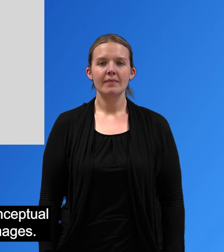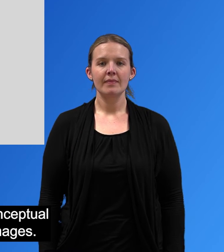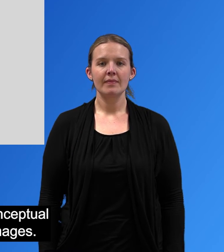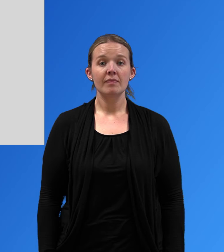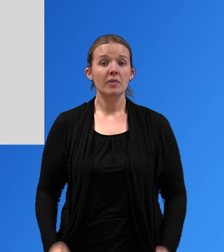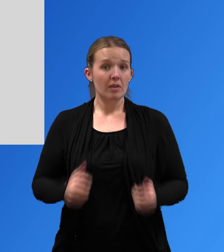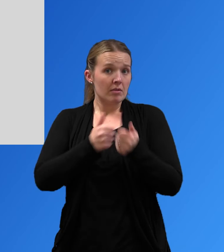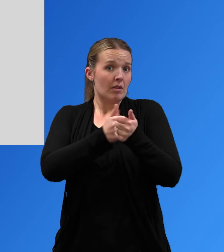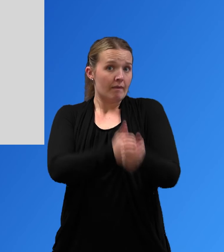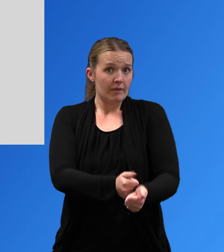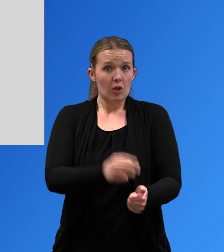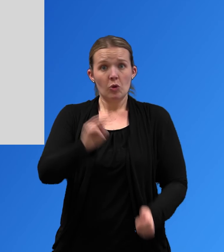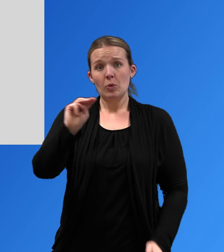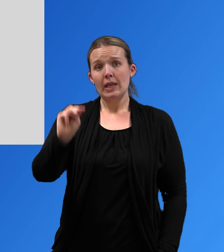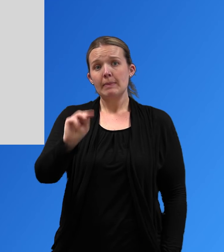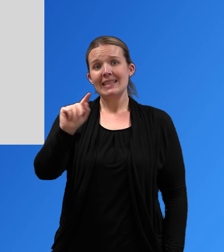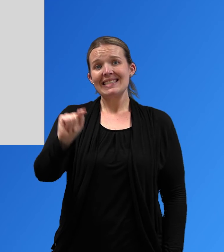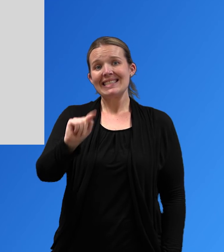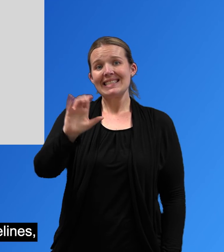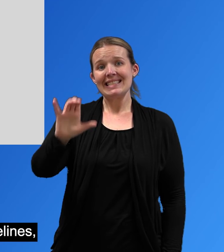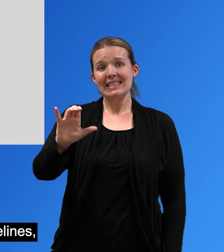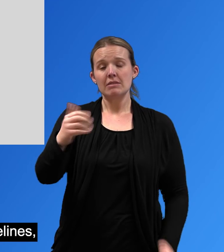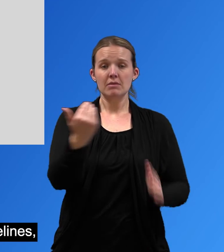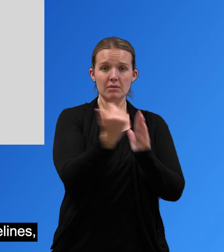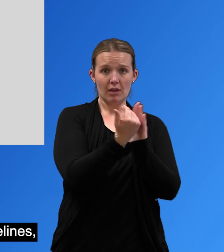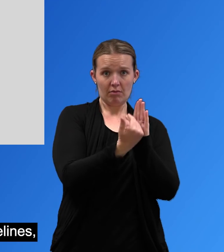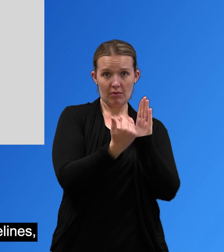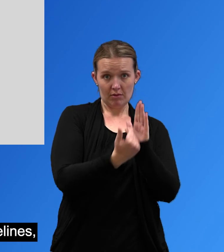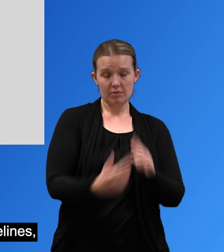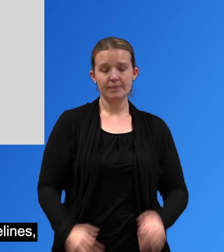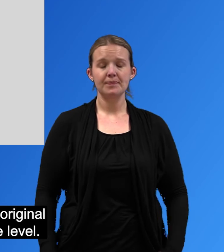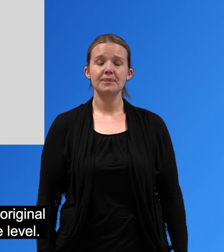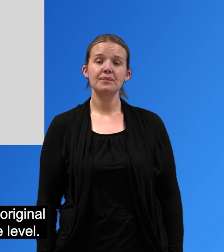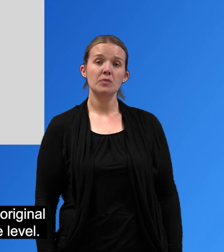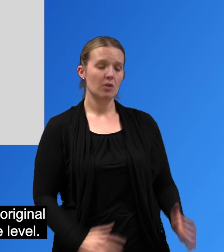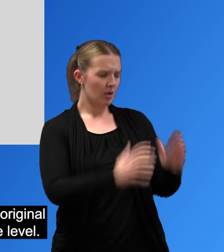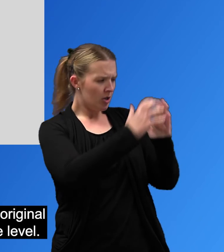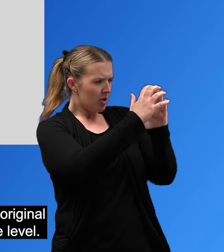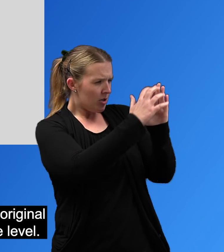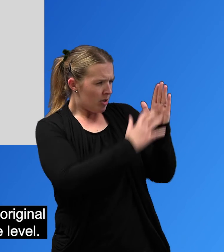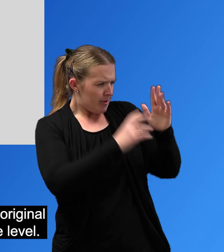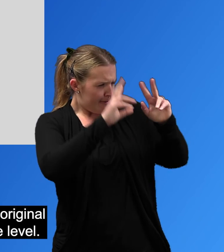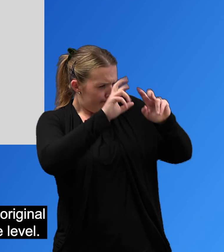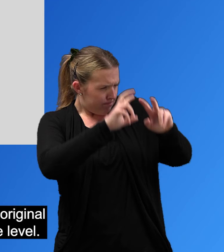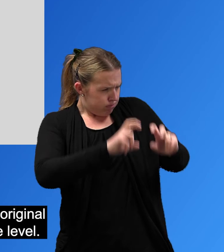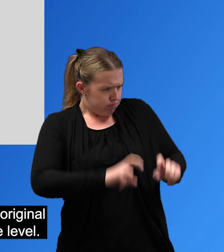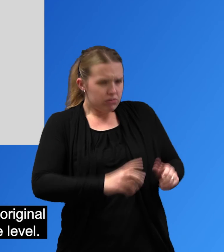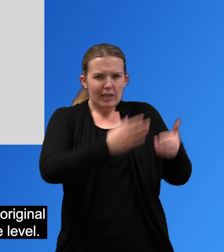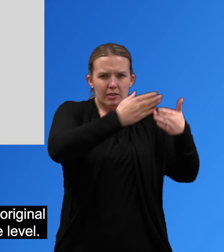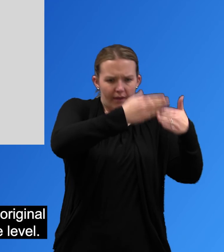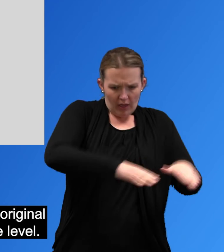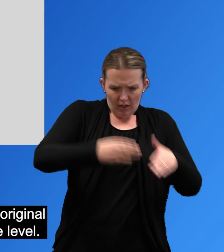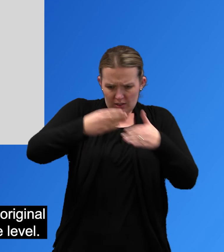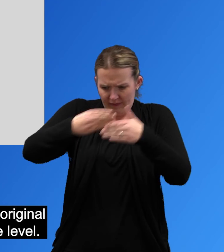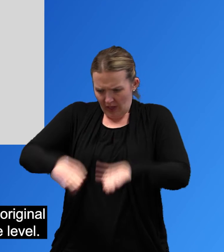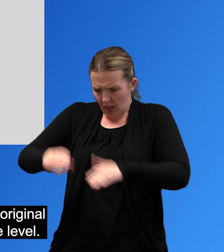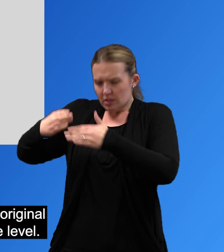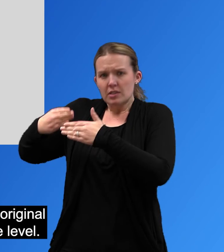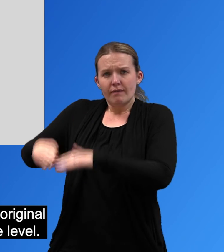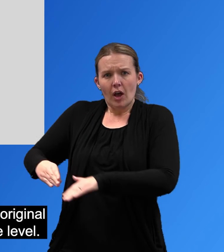Using the Mtc Guidelines. To use the Mtc Guidelines, begin by analyzing the original document at the whole